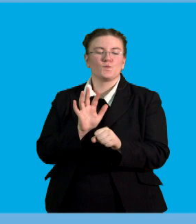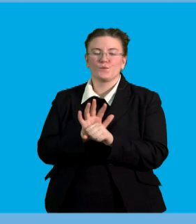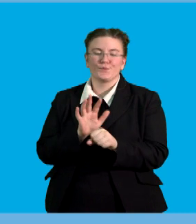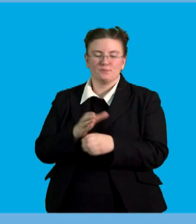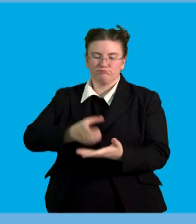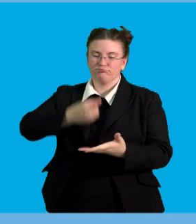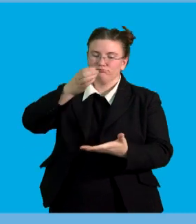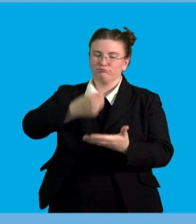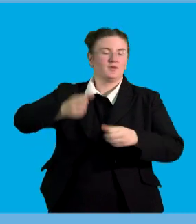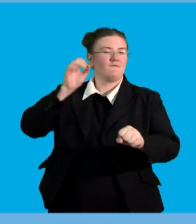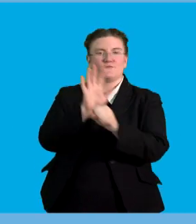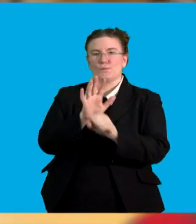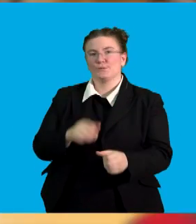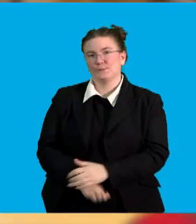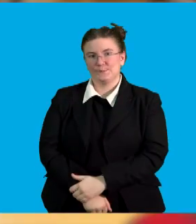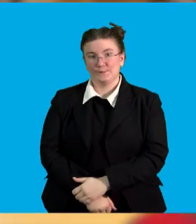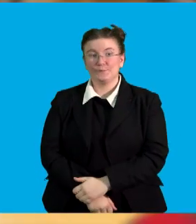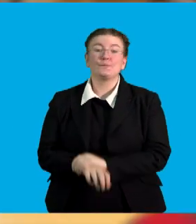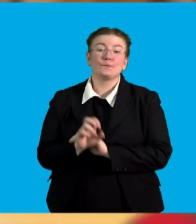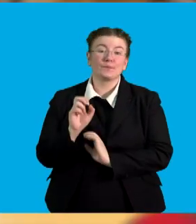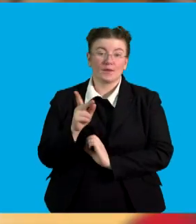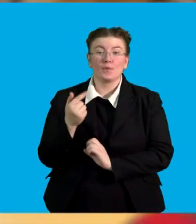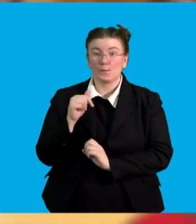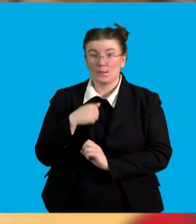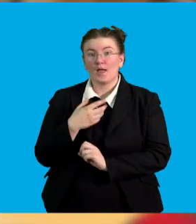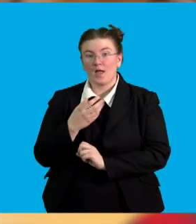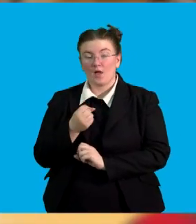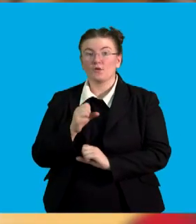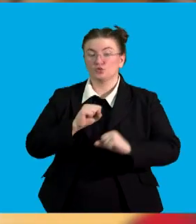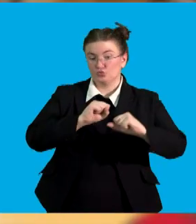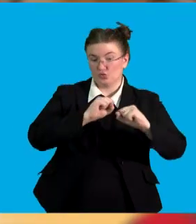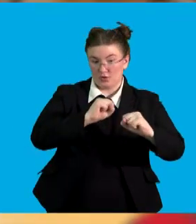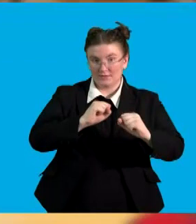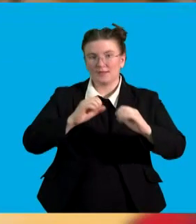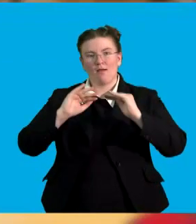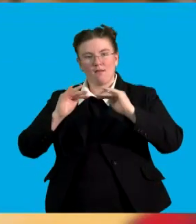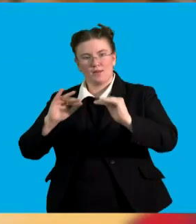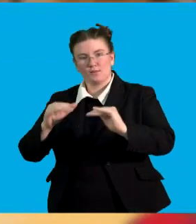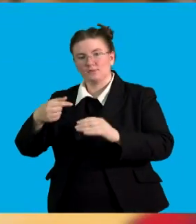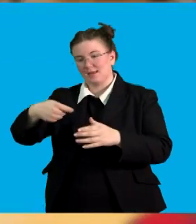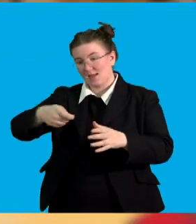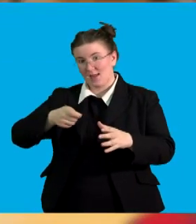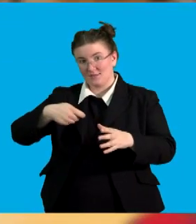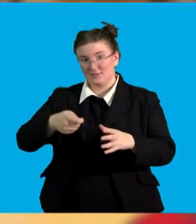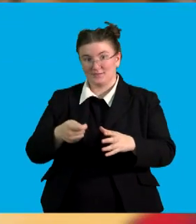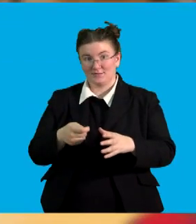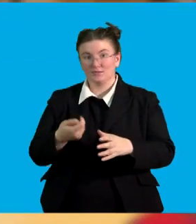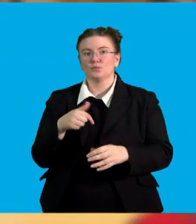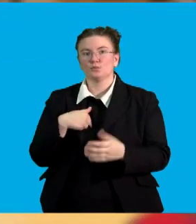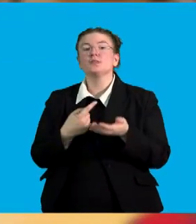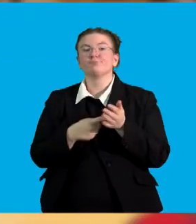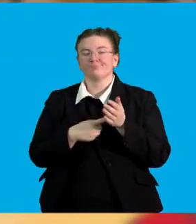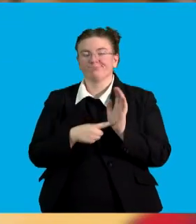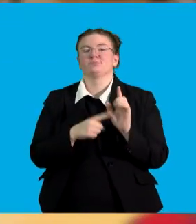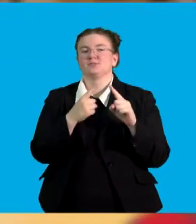the entire space in which they are in. Right. So we have our solid particles, our liquid, and our gas particles in a